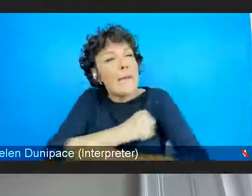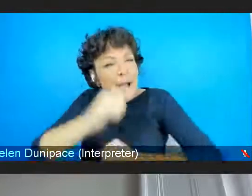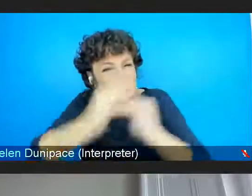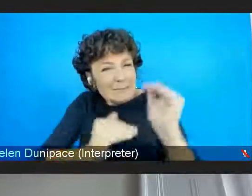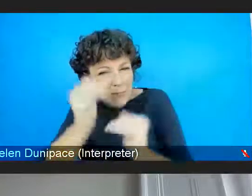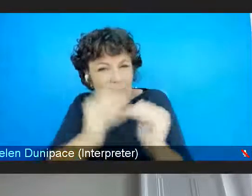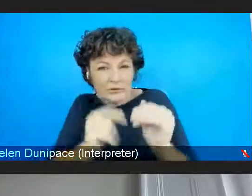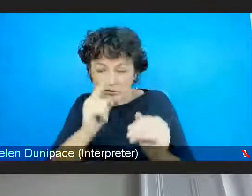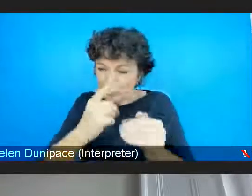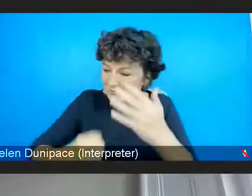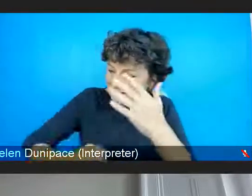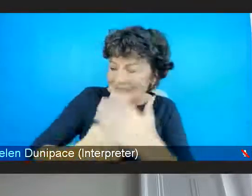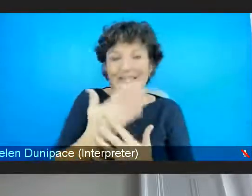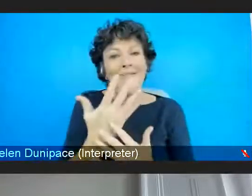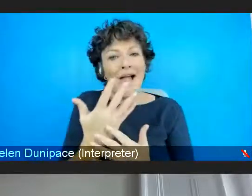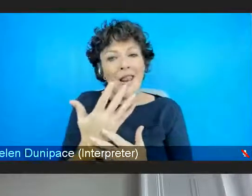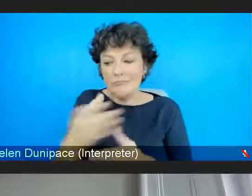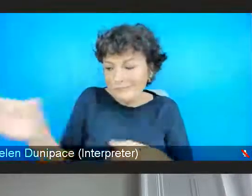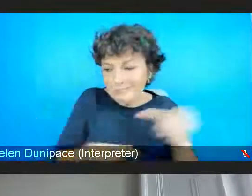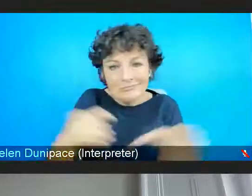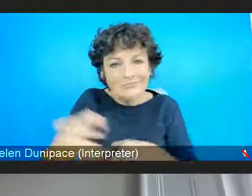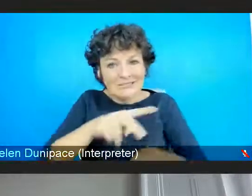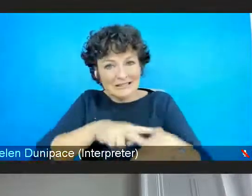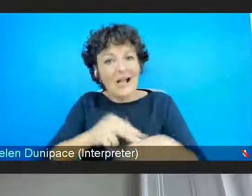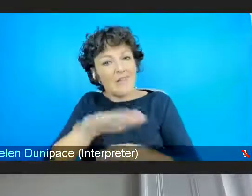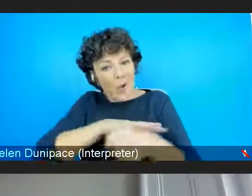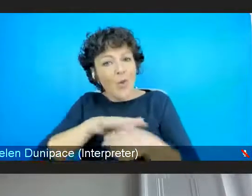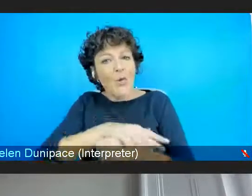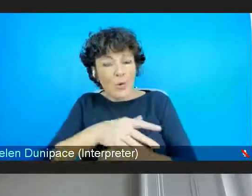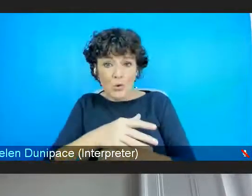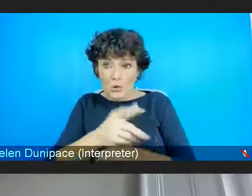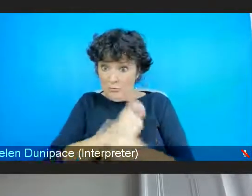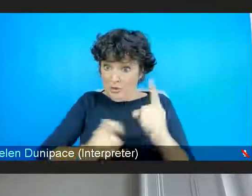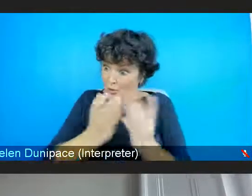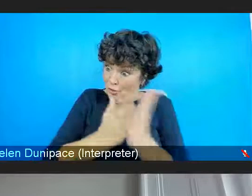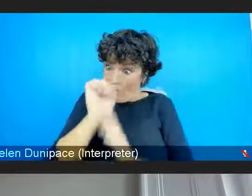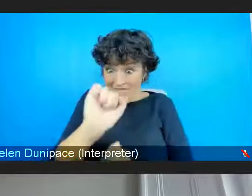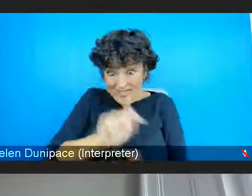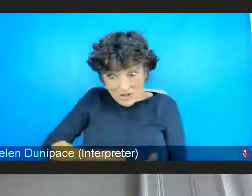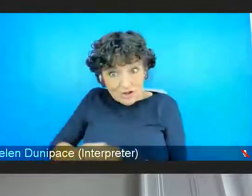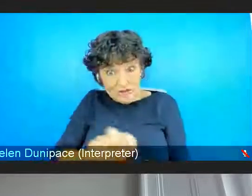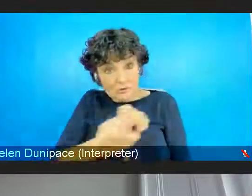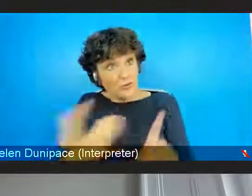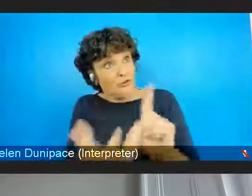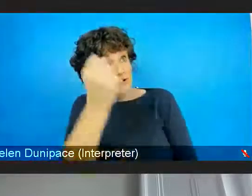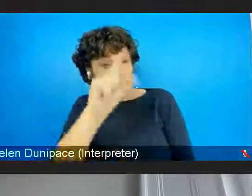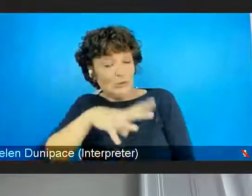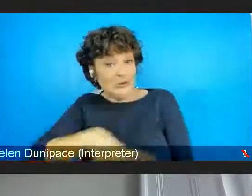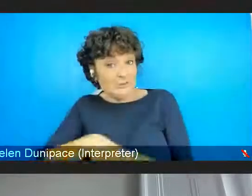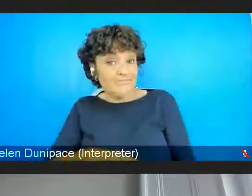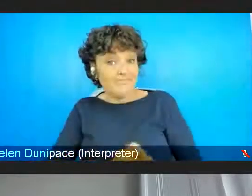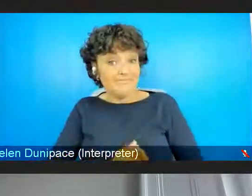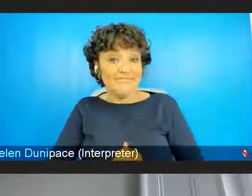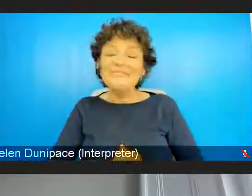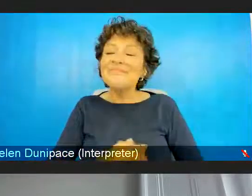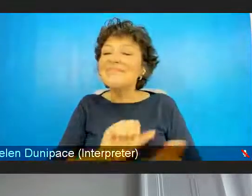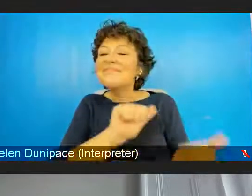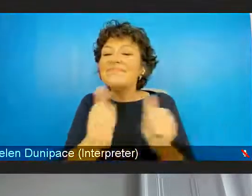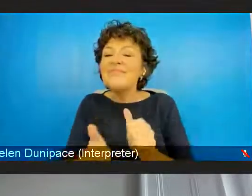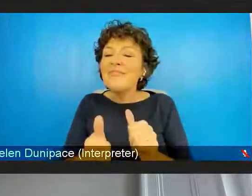develop organisations and local communities through that journey. And Dr. Malik,